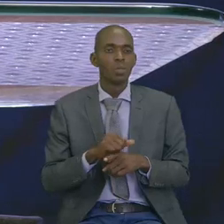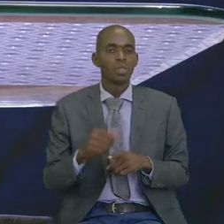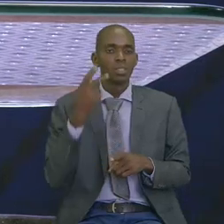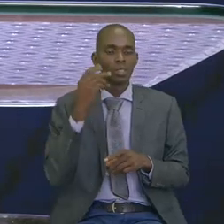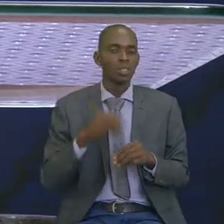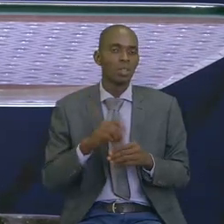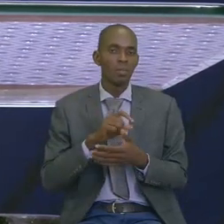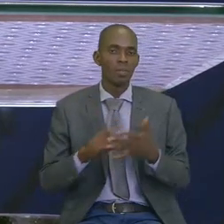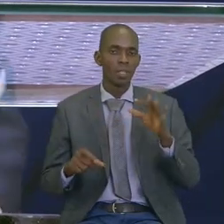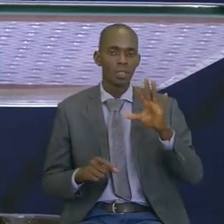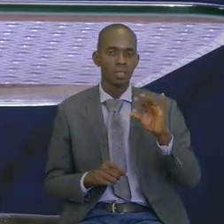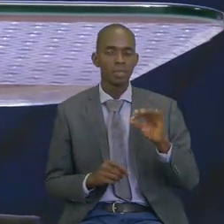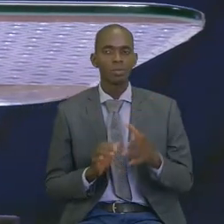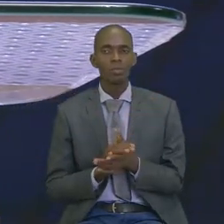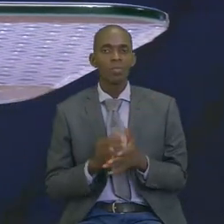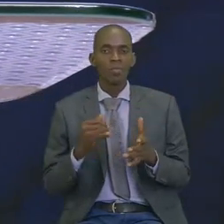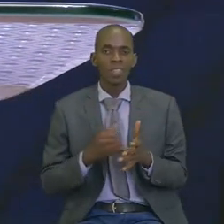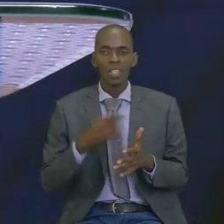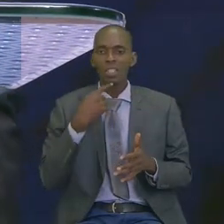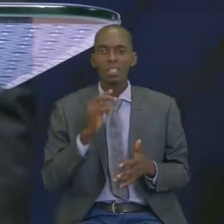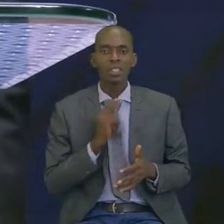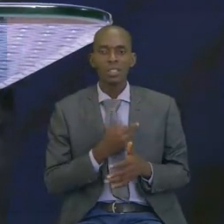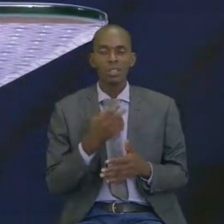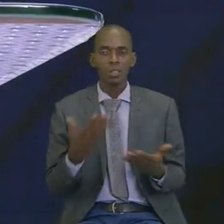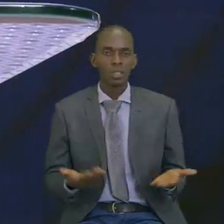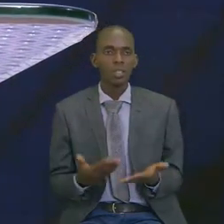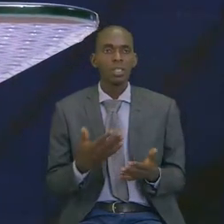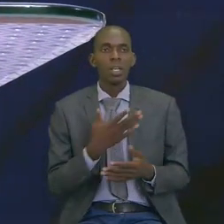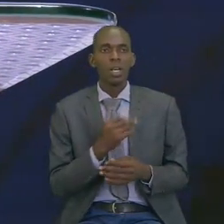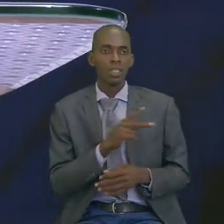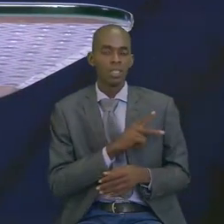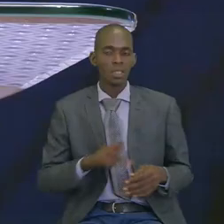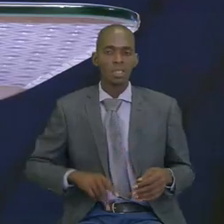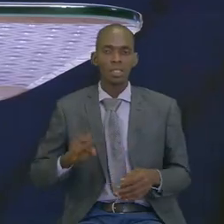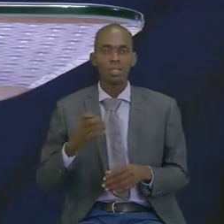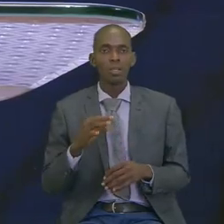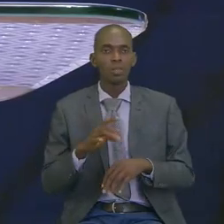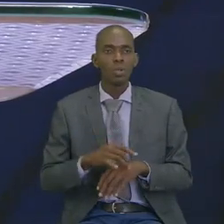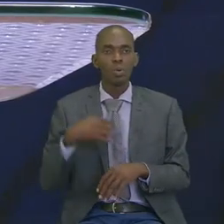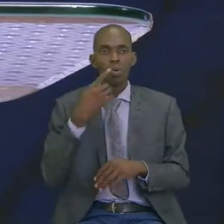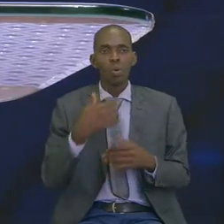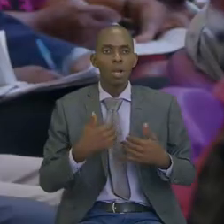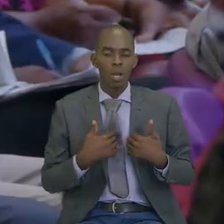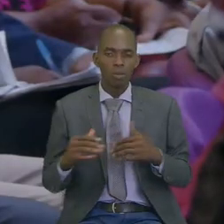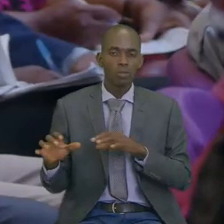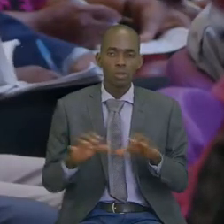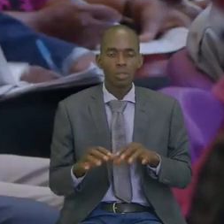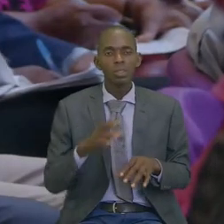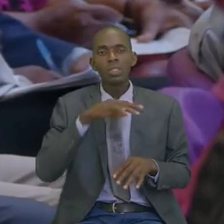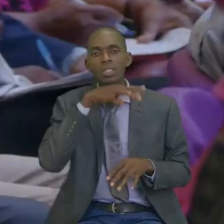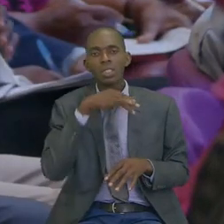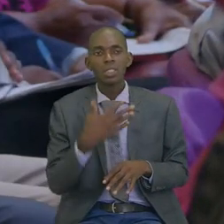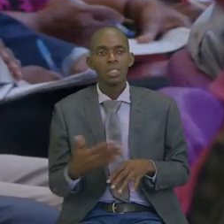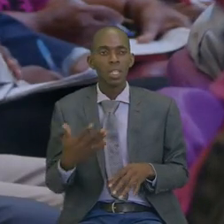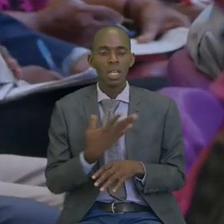9. In verse 9, he tells us, and the kings of the earth who have committed fornication and